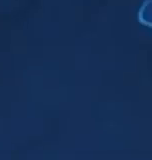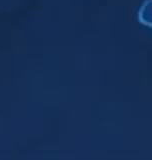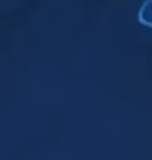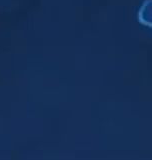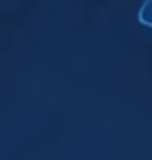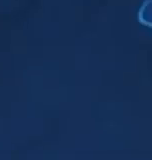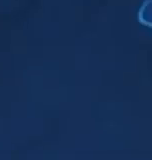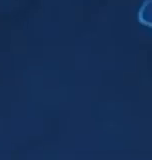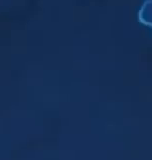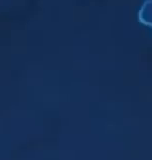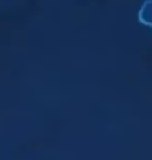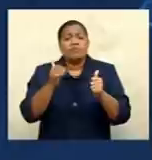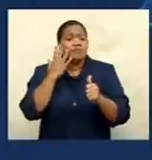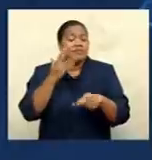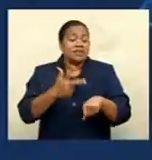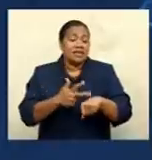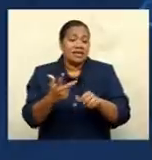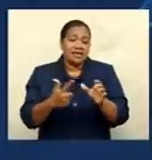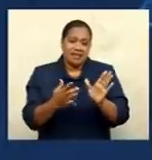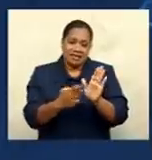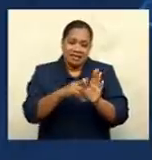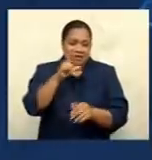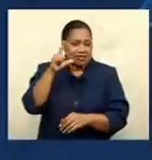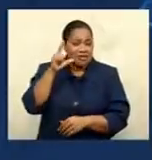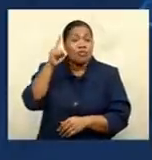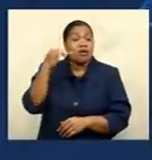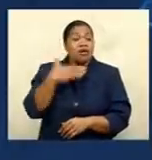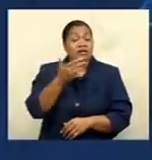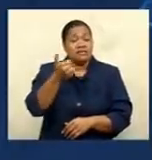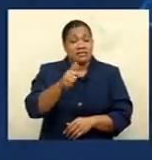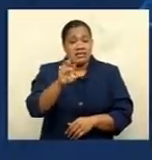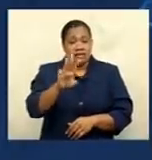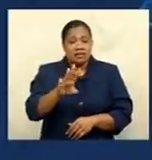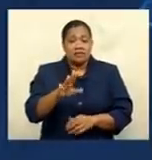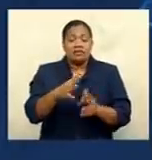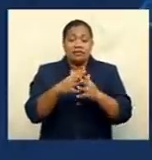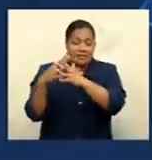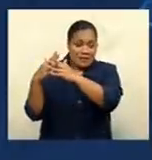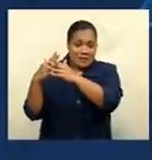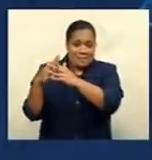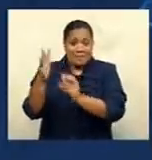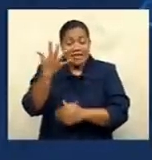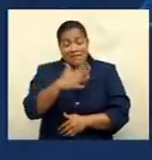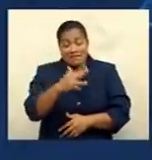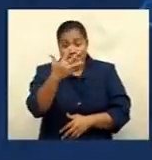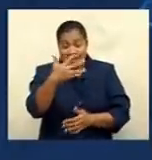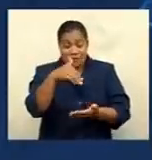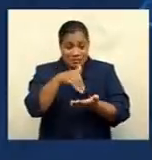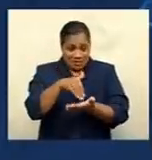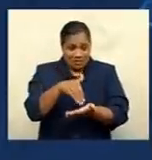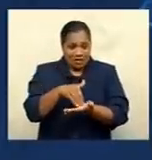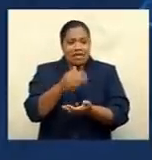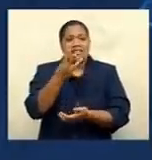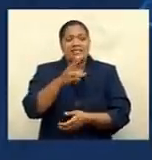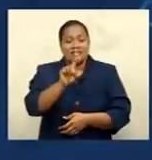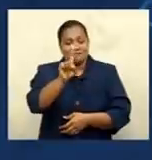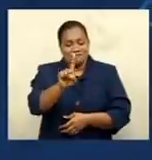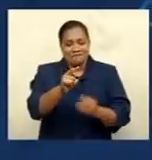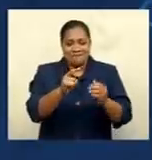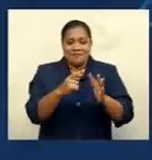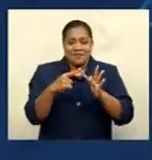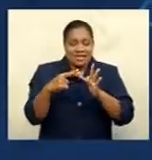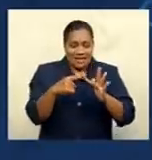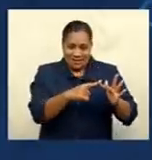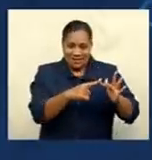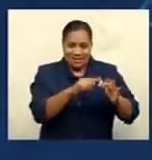ending at 8 a.m. yesterday. 163 cases are from the West, 59 from the Central, and 31 from the Eastern